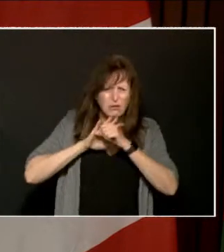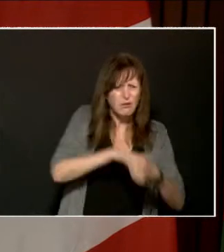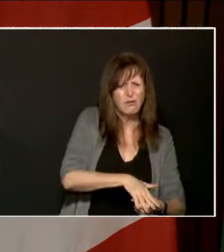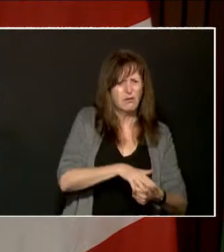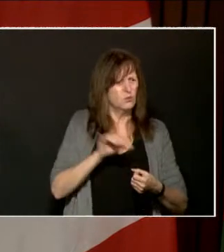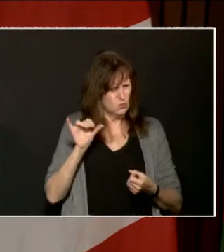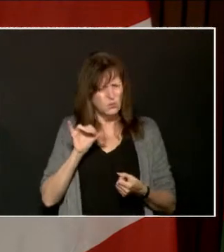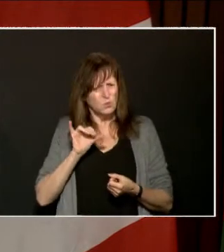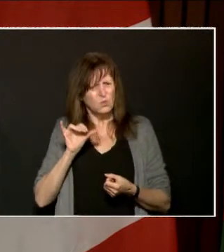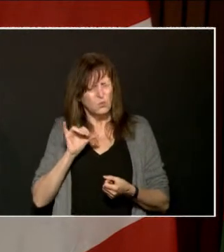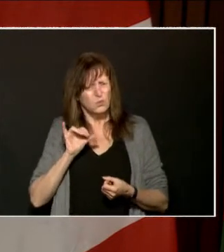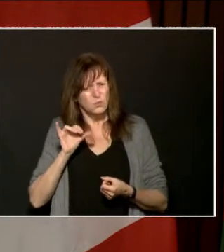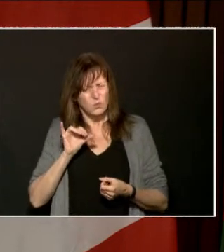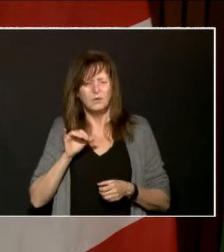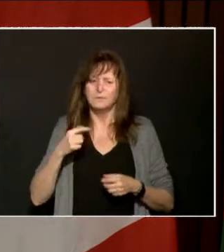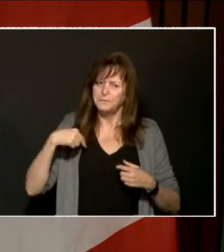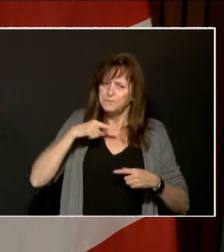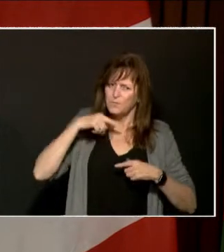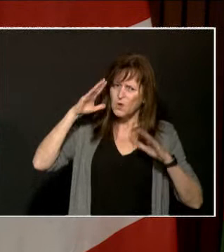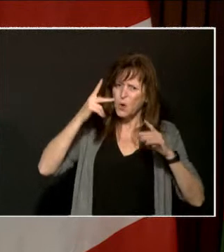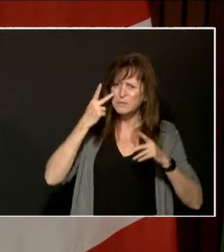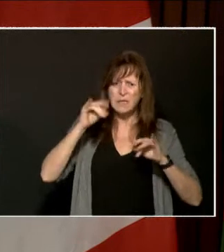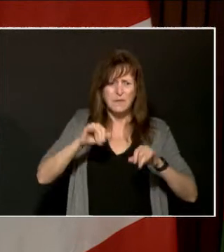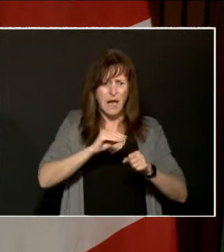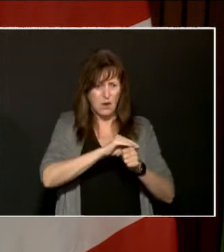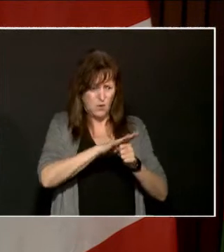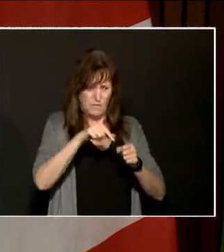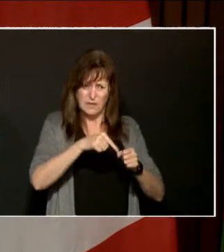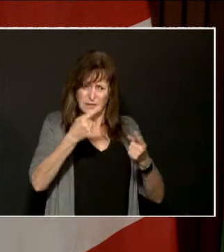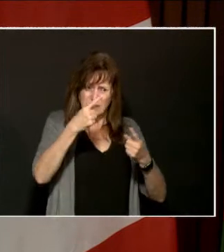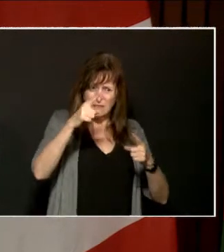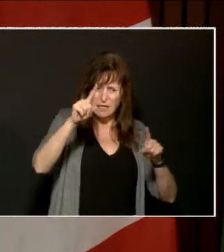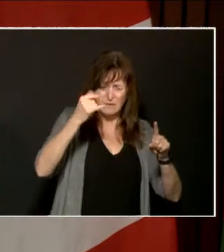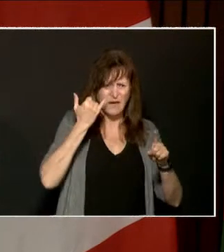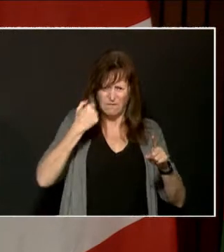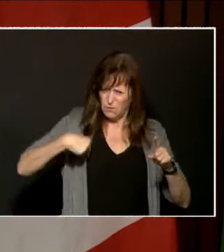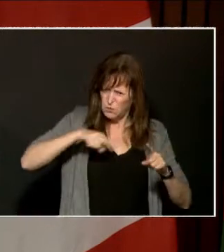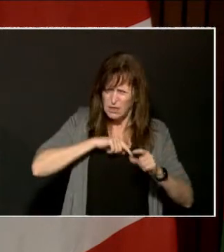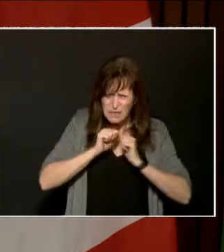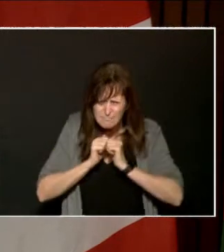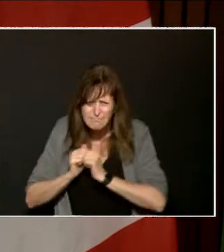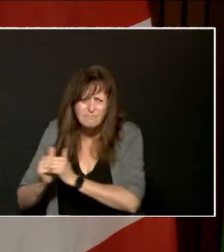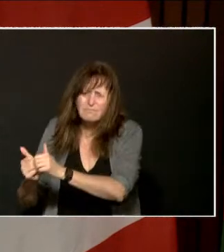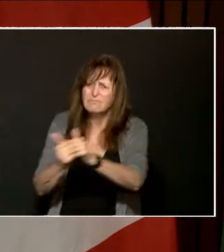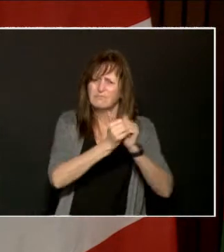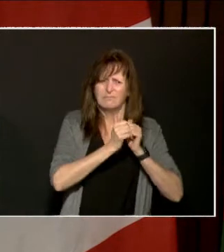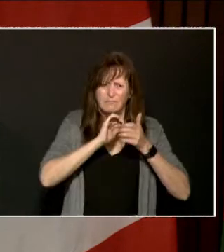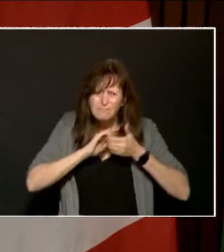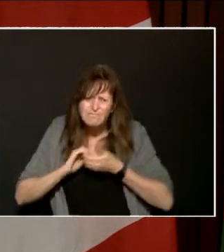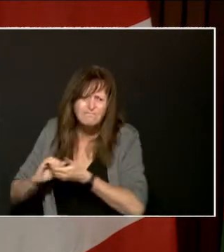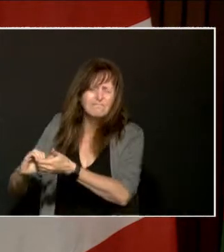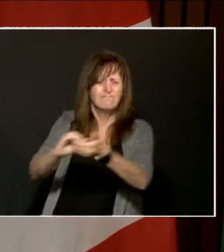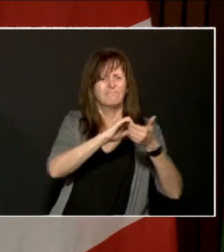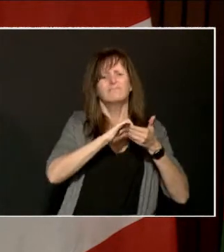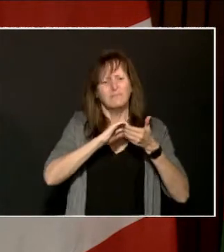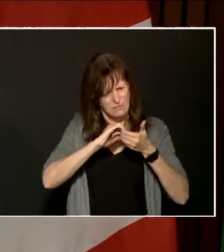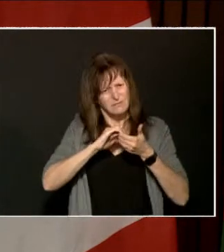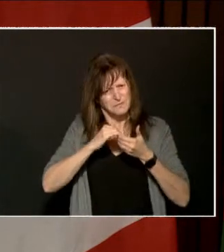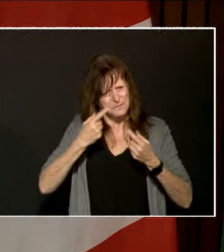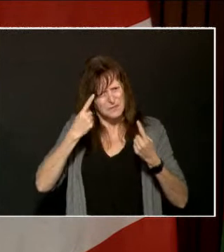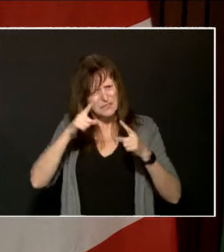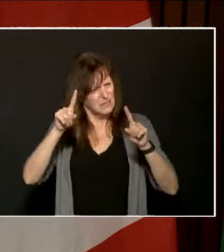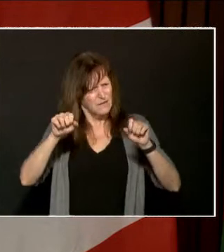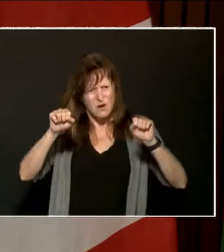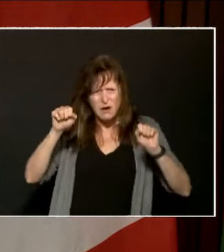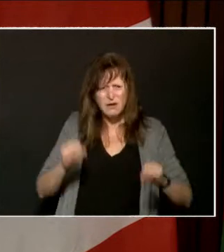a reminder of the good that we can create if we look up and we act together. So I talked about the success. Our